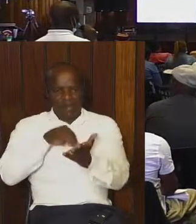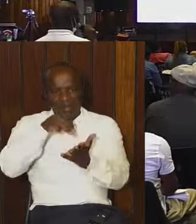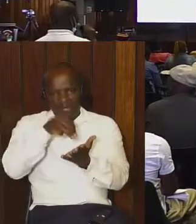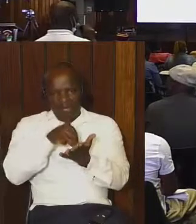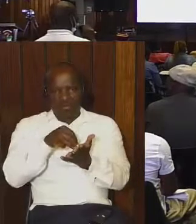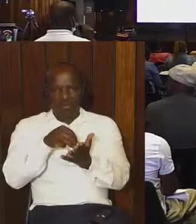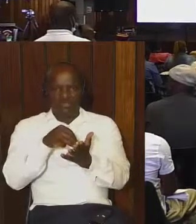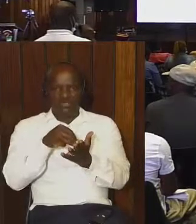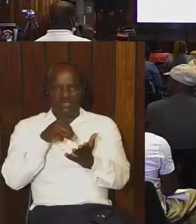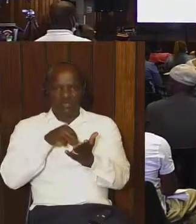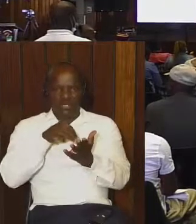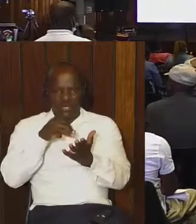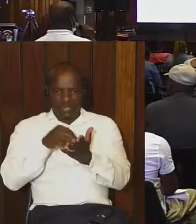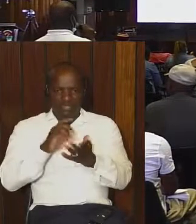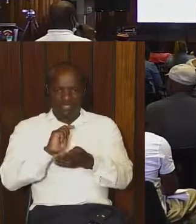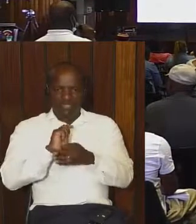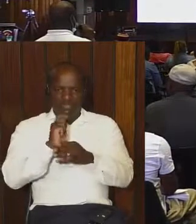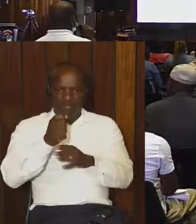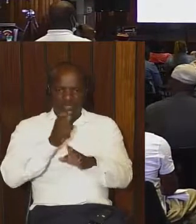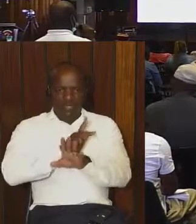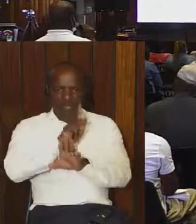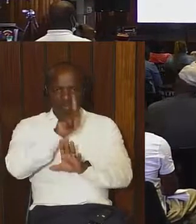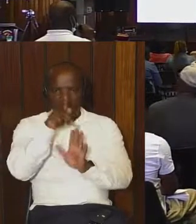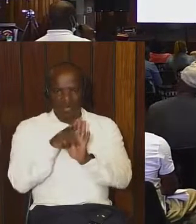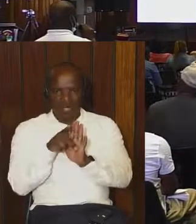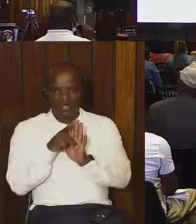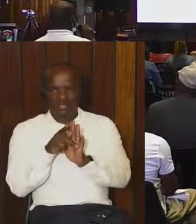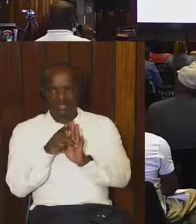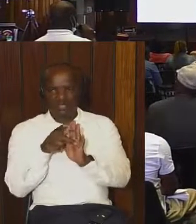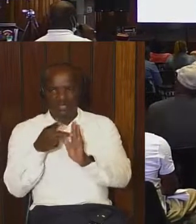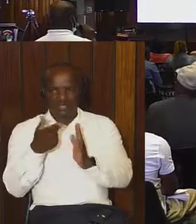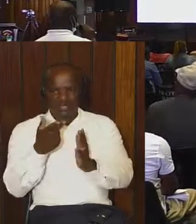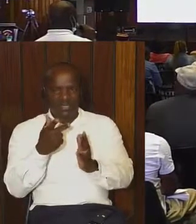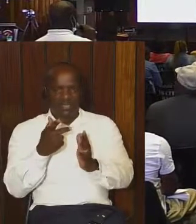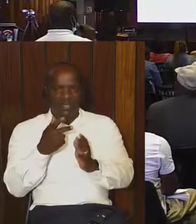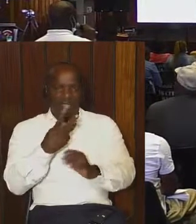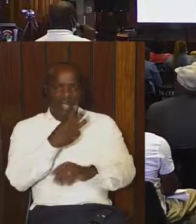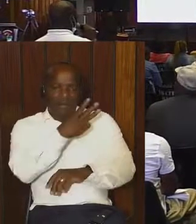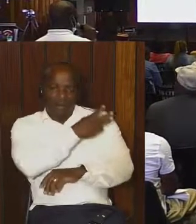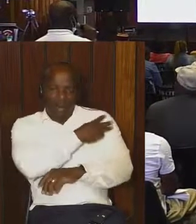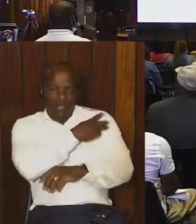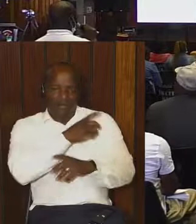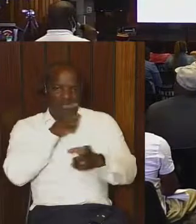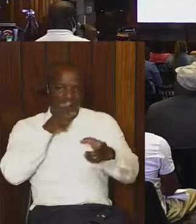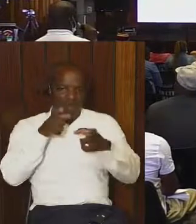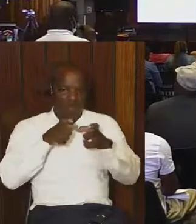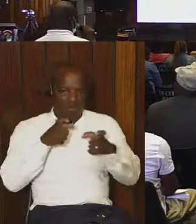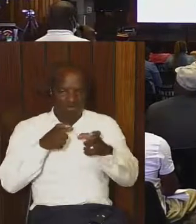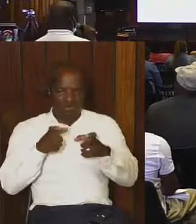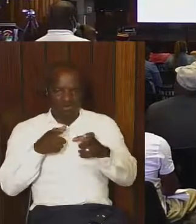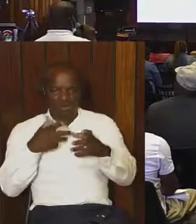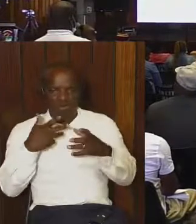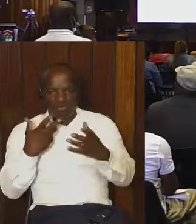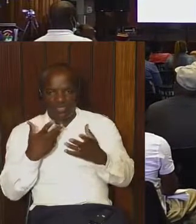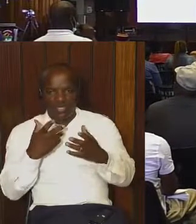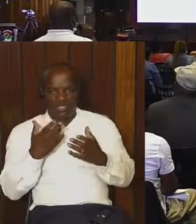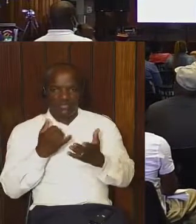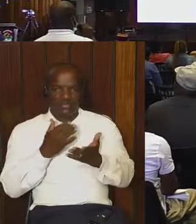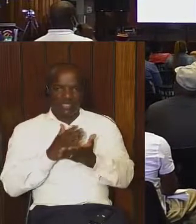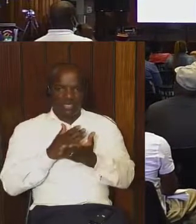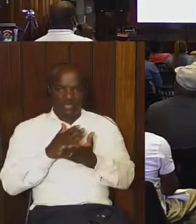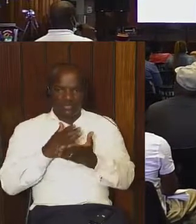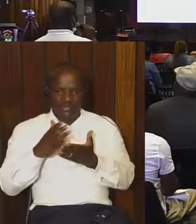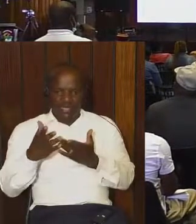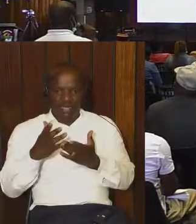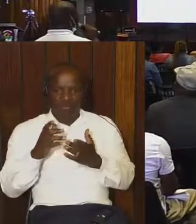particular project. Where are the consequence management? I believe that politicians are relying on